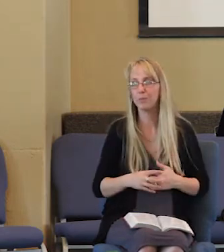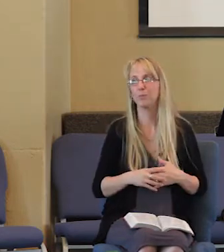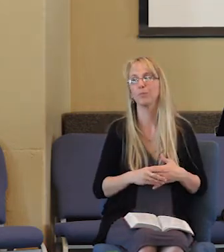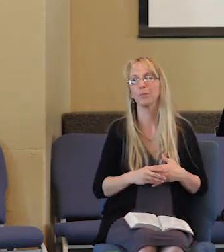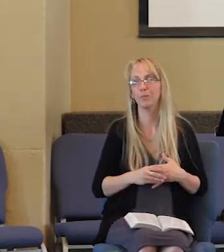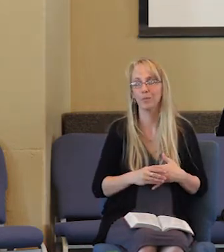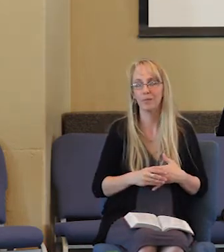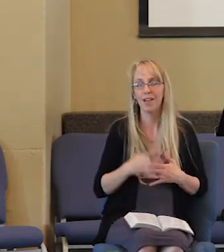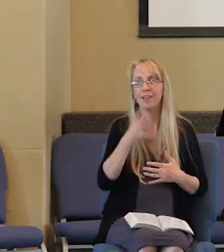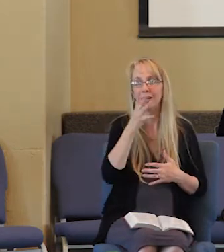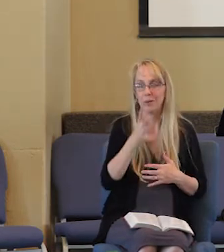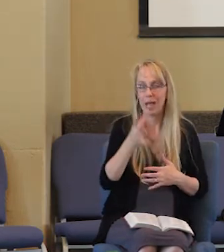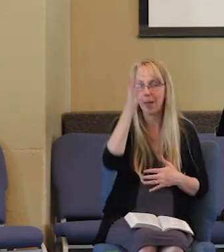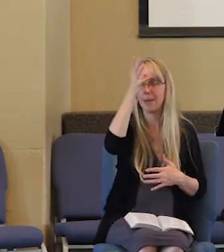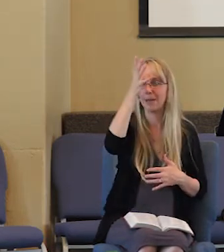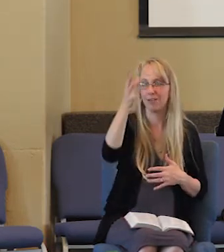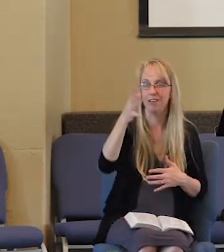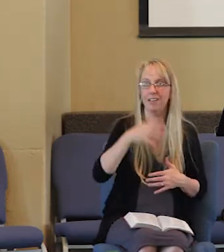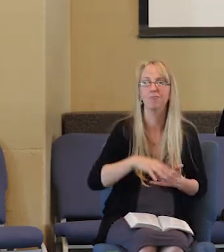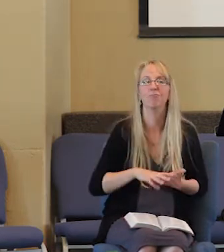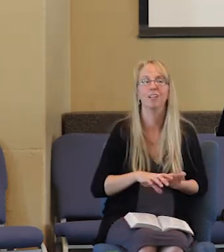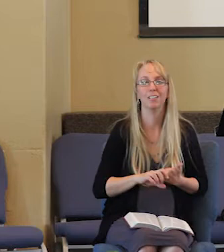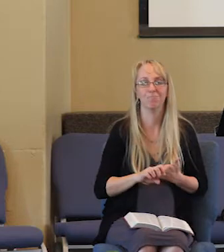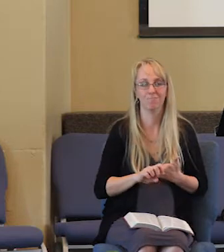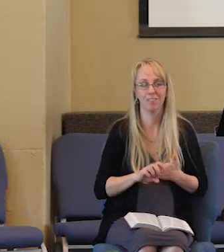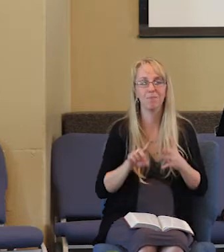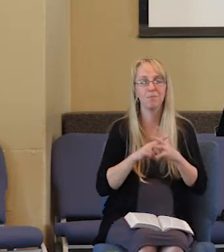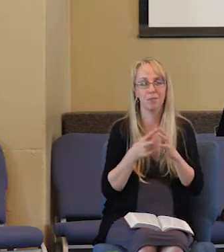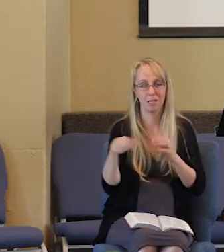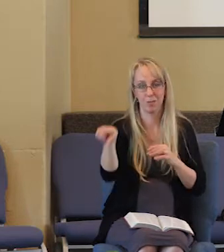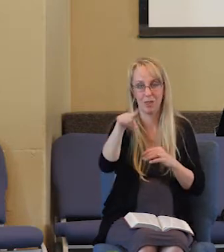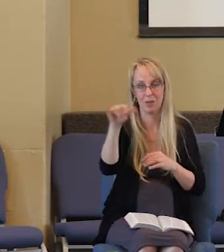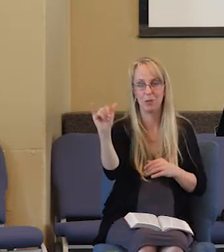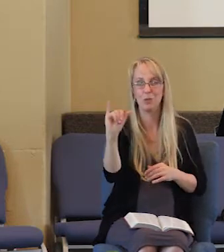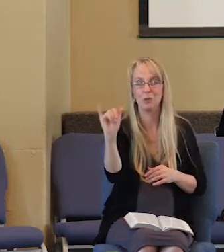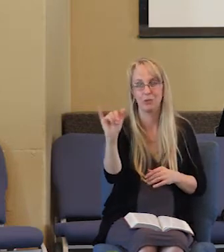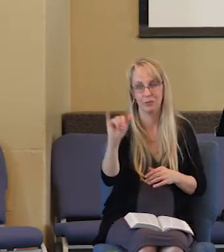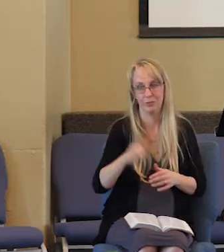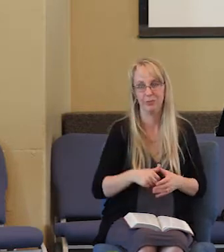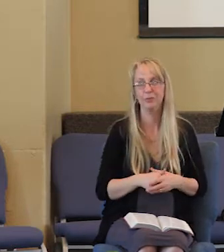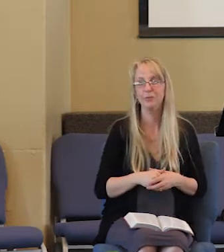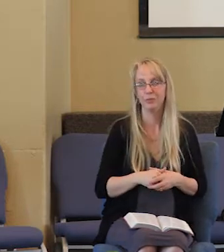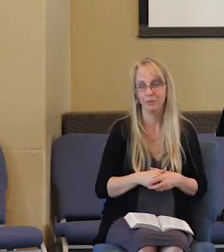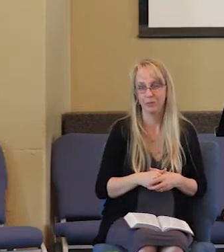Grandma and Grandpa, it begins with you too.